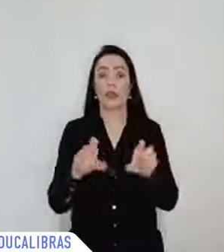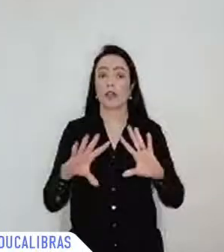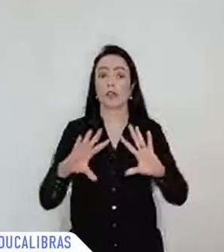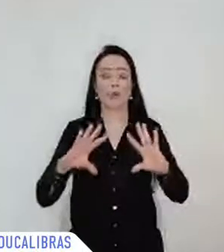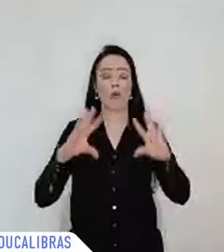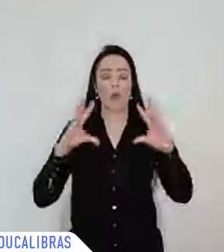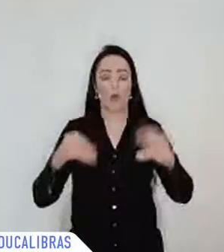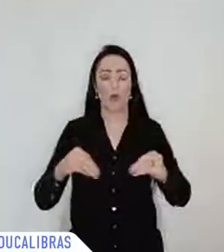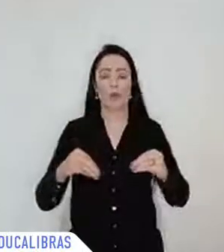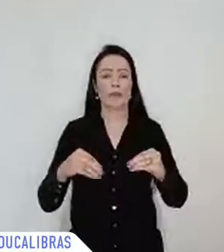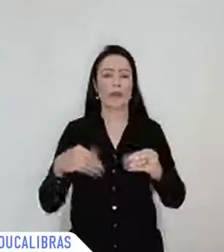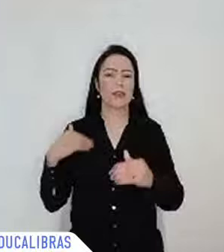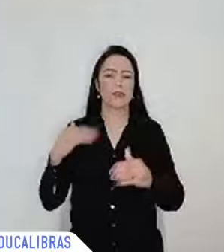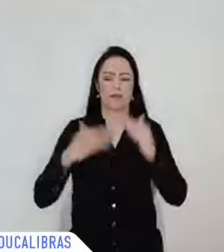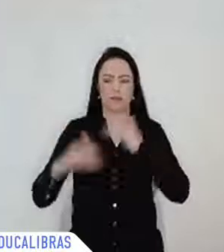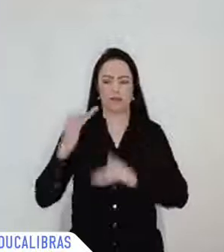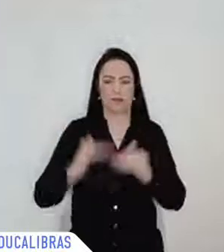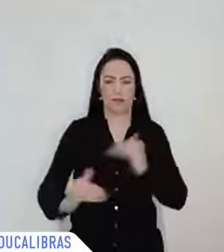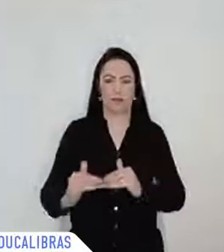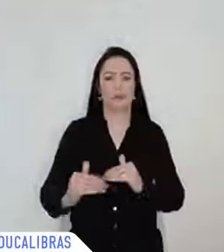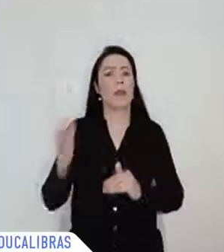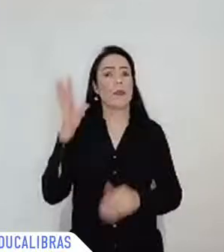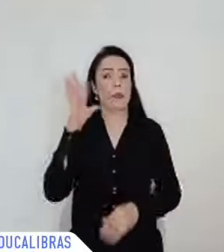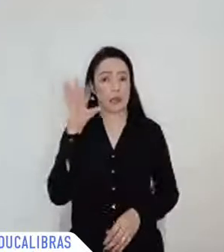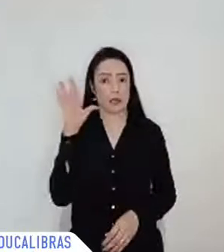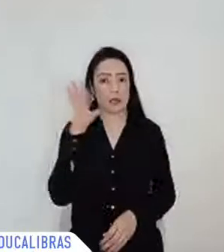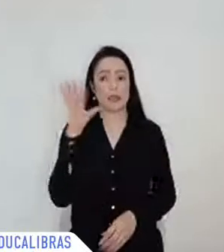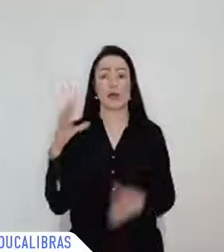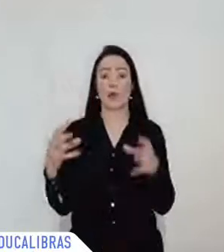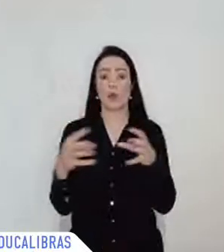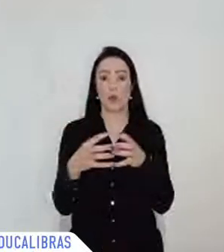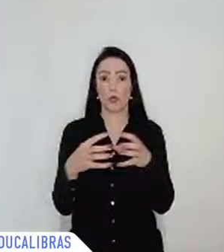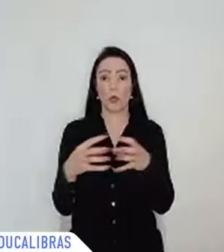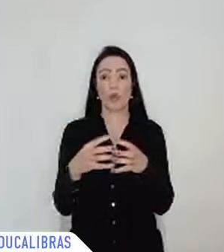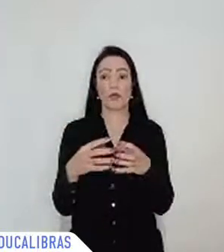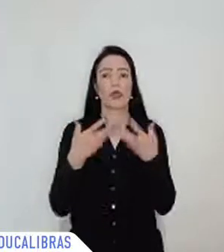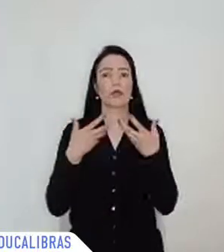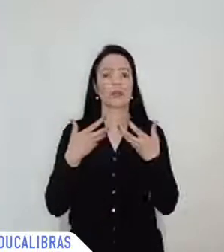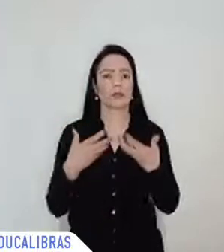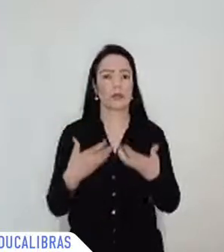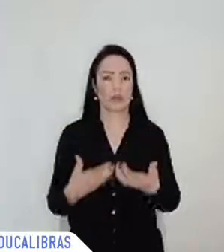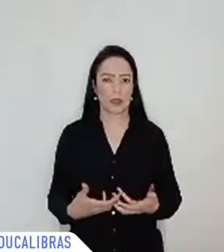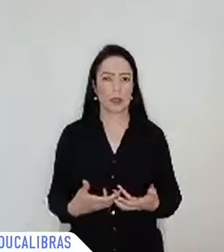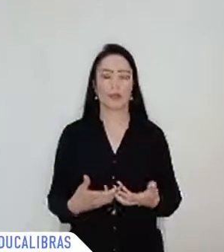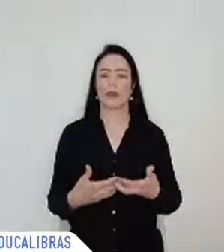society security. They are all facing a lot of